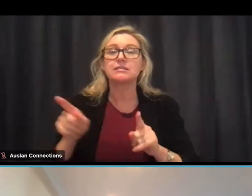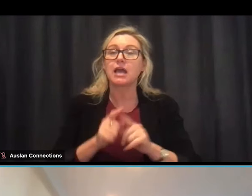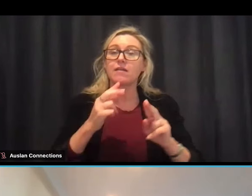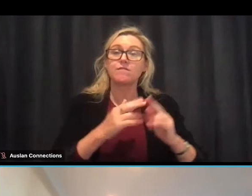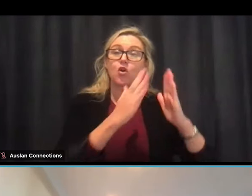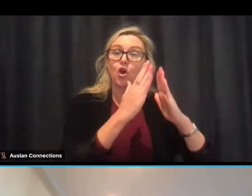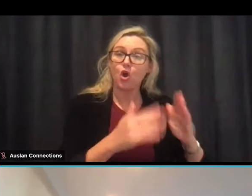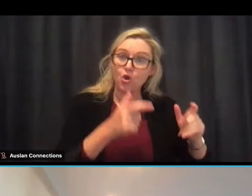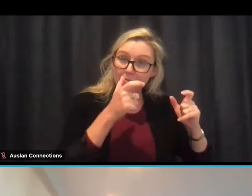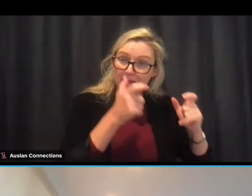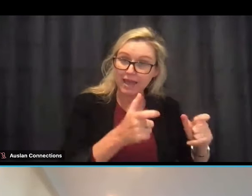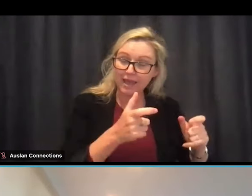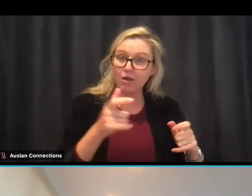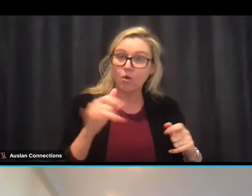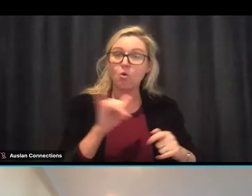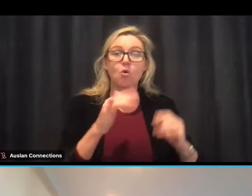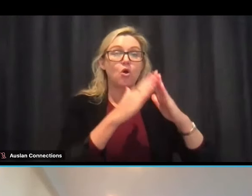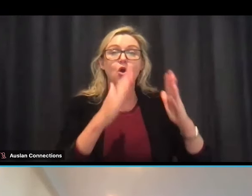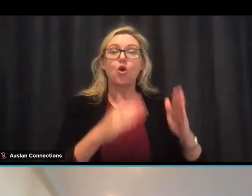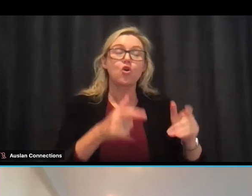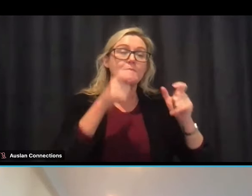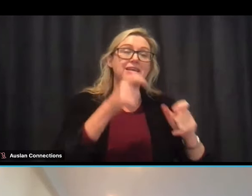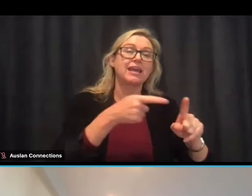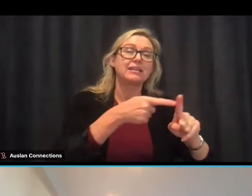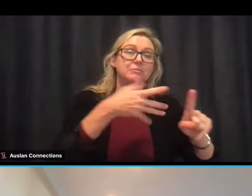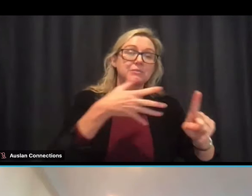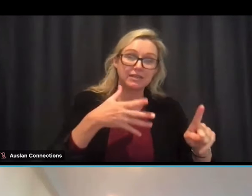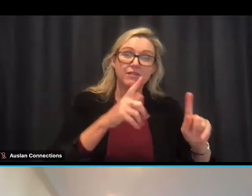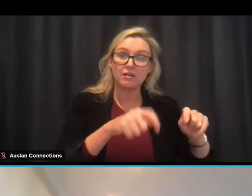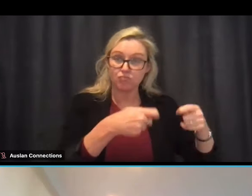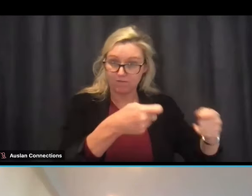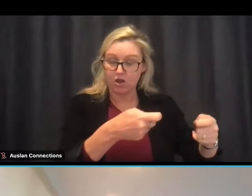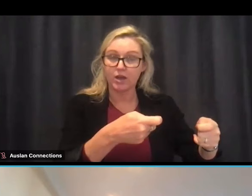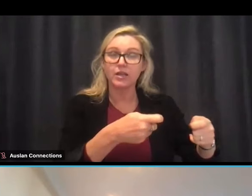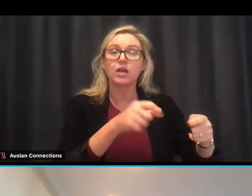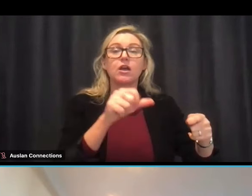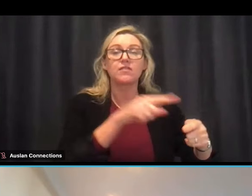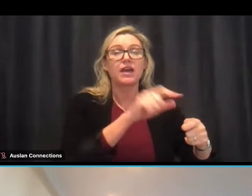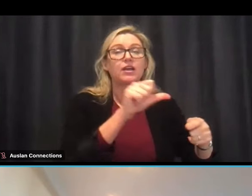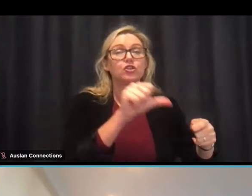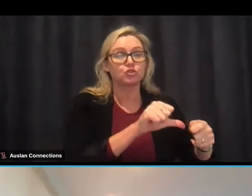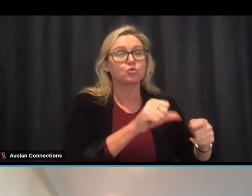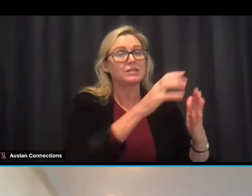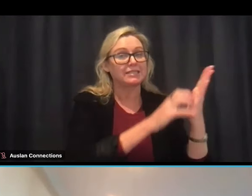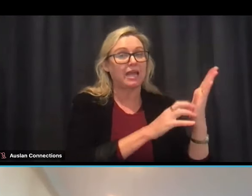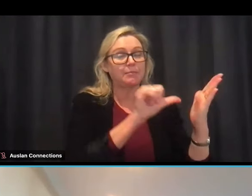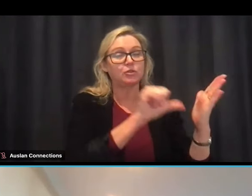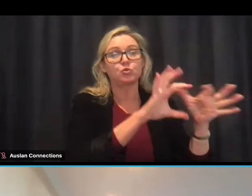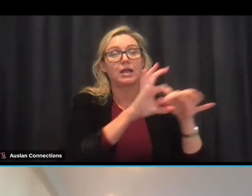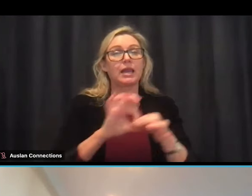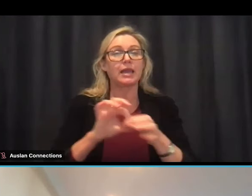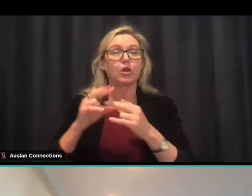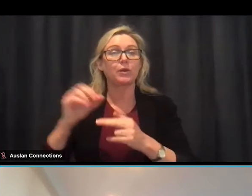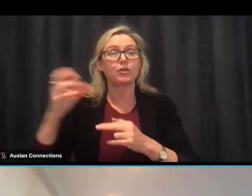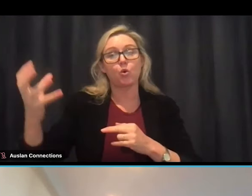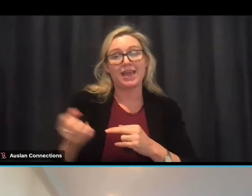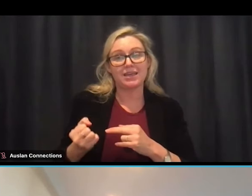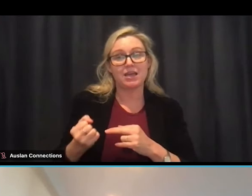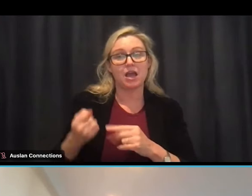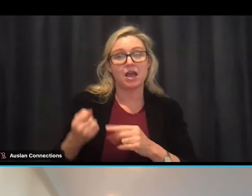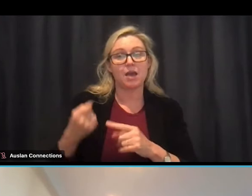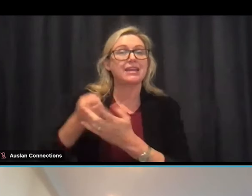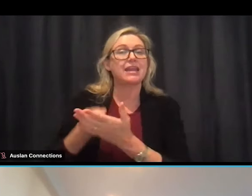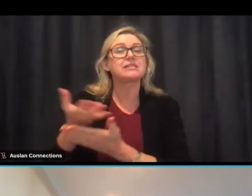care or for a home care specific provider, it should tie up from both an income and expenditure point